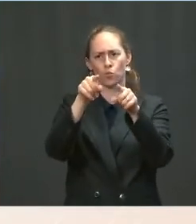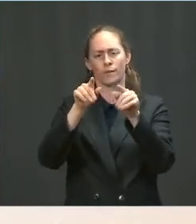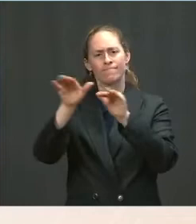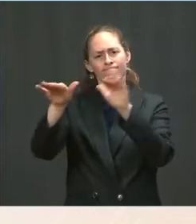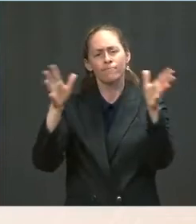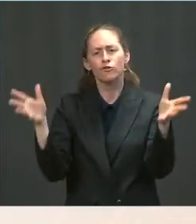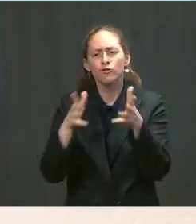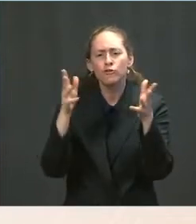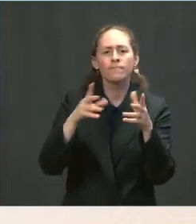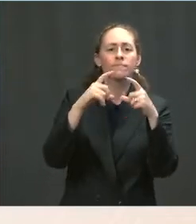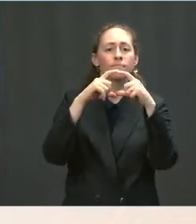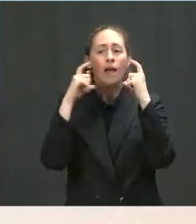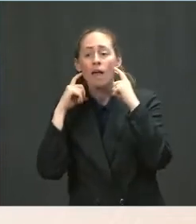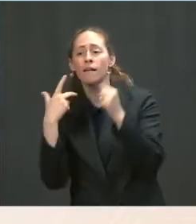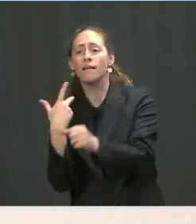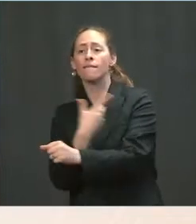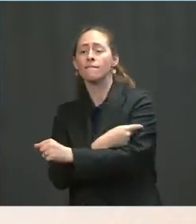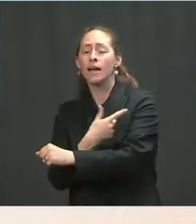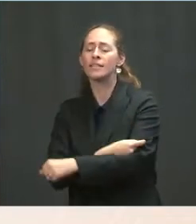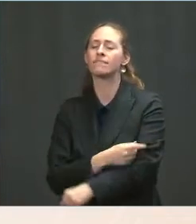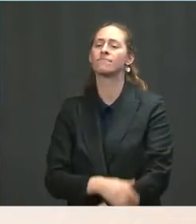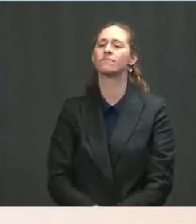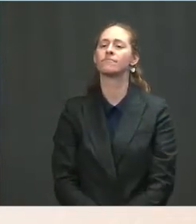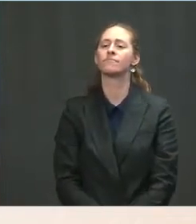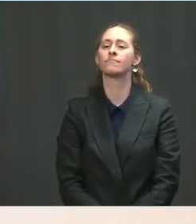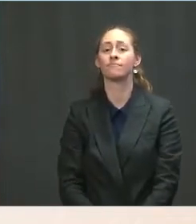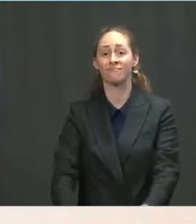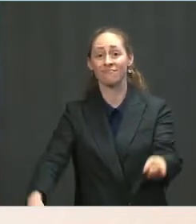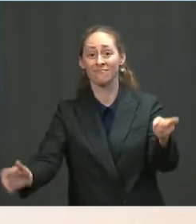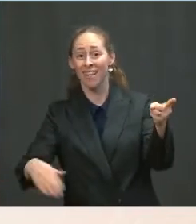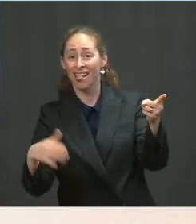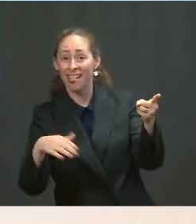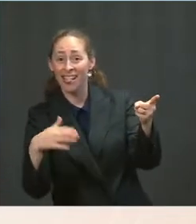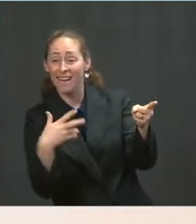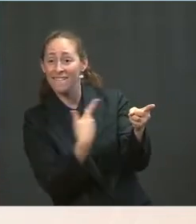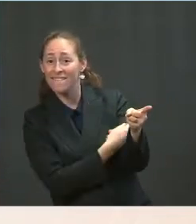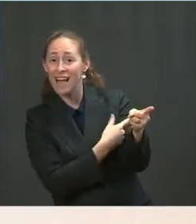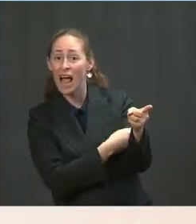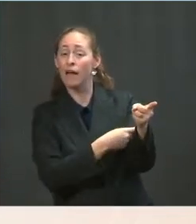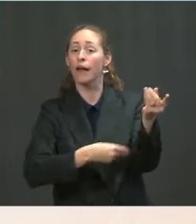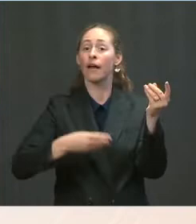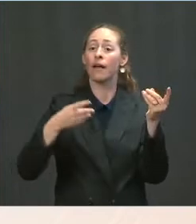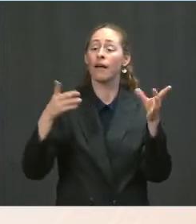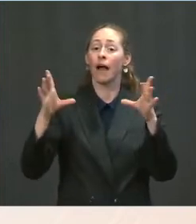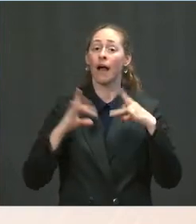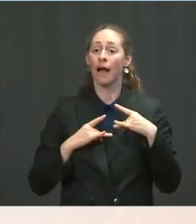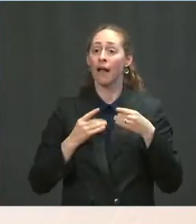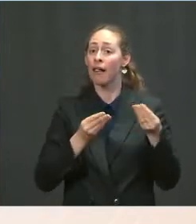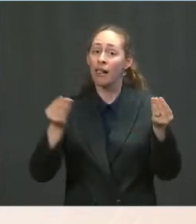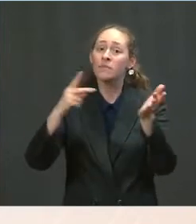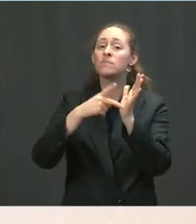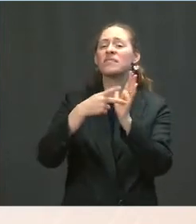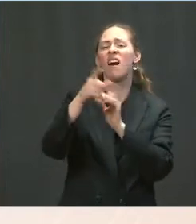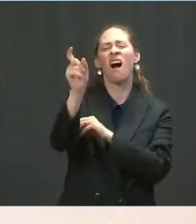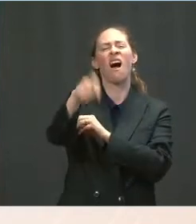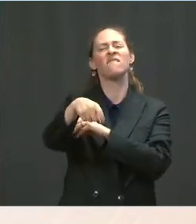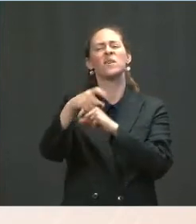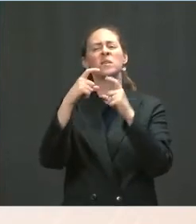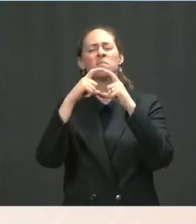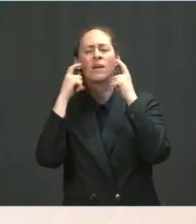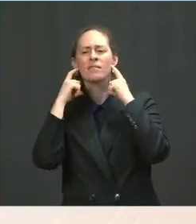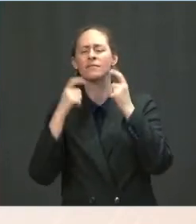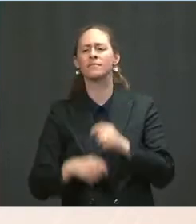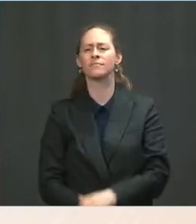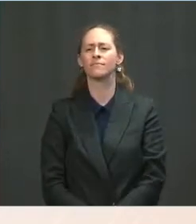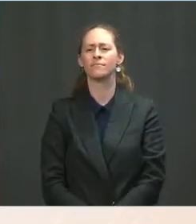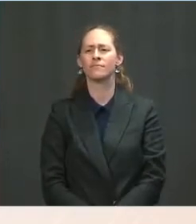you're in an area where there's lots of virus circulating, it's more contagious, you have to wear a mask. I know I have one more question that I actually didn't get to